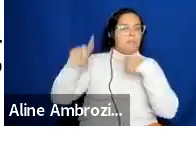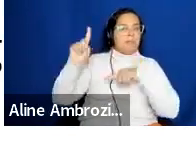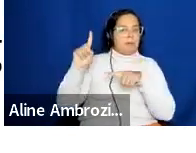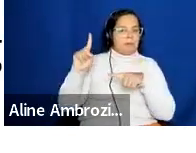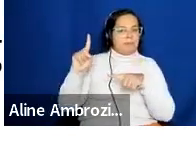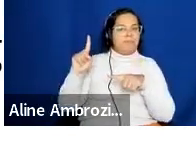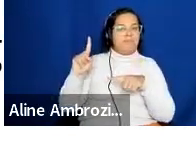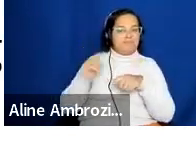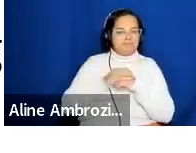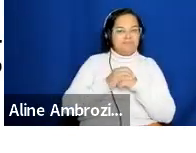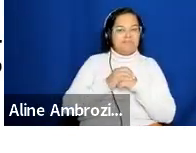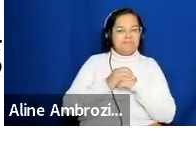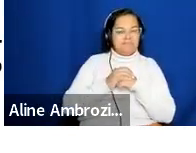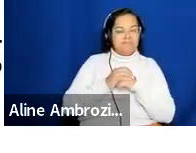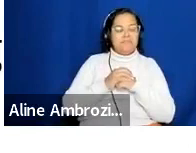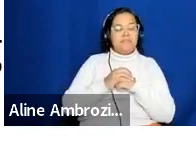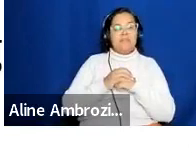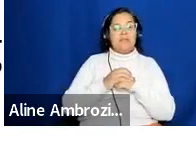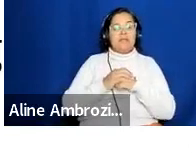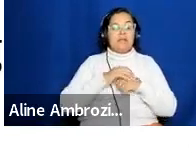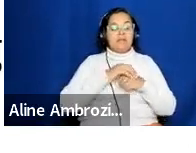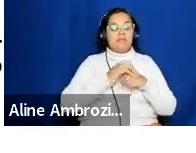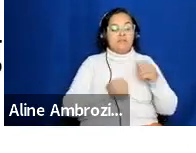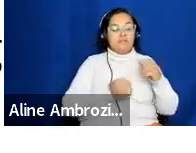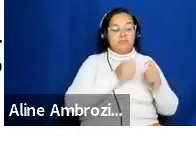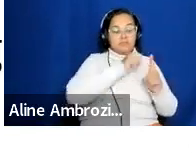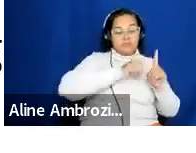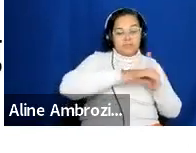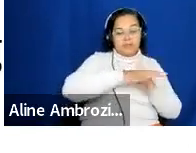be obviously implied by that.